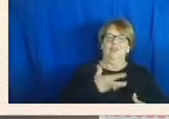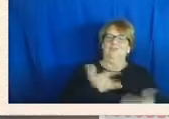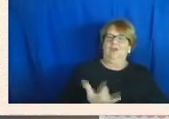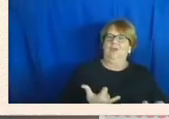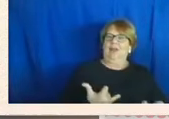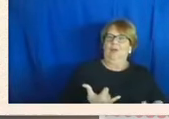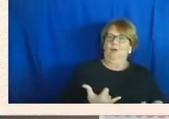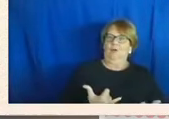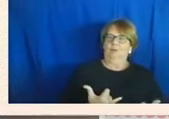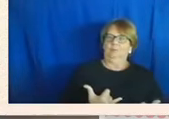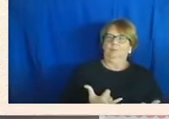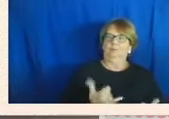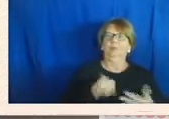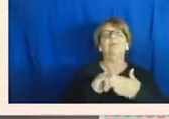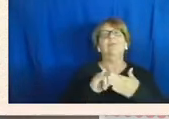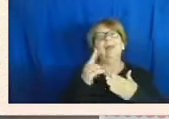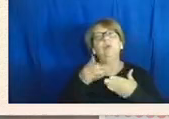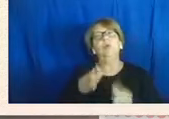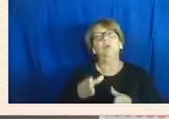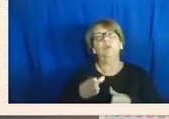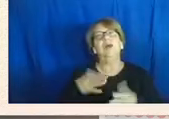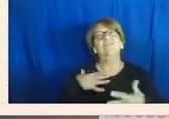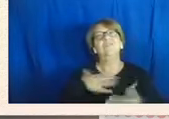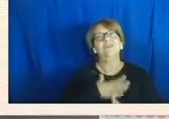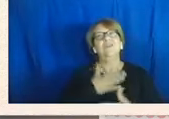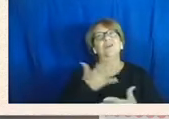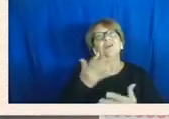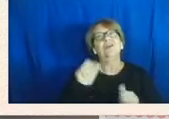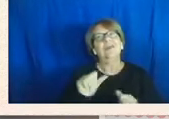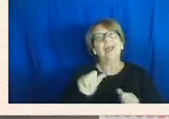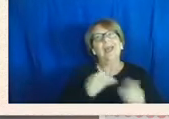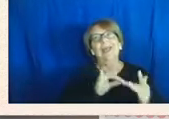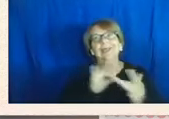which fear can really lead to more excessive anxiety or worry over time.